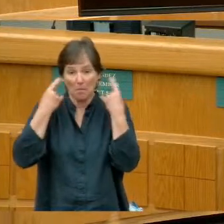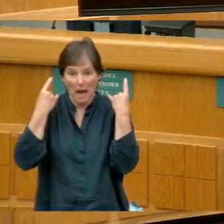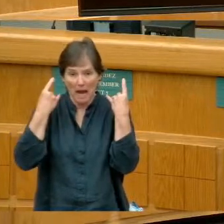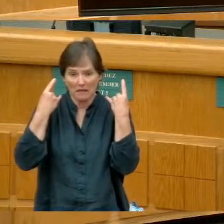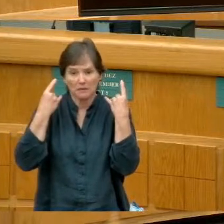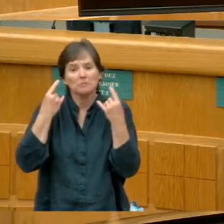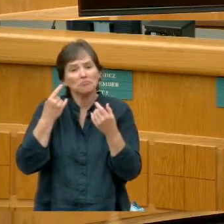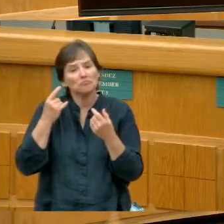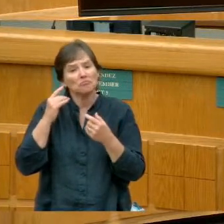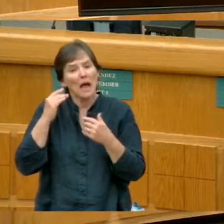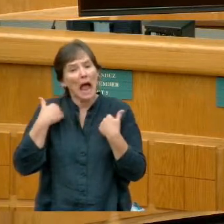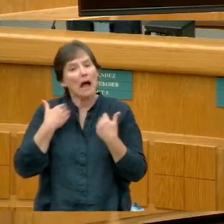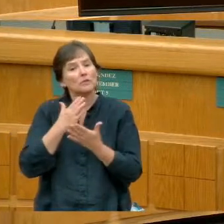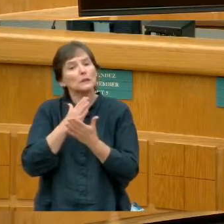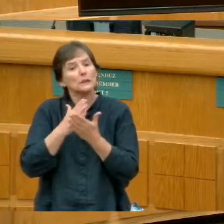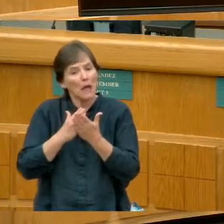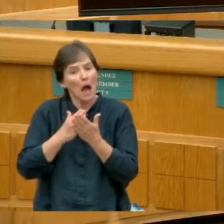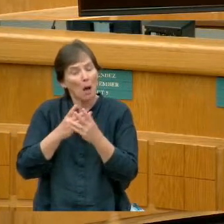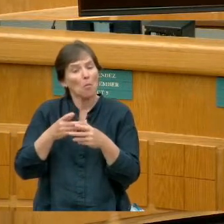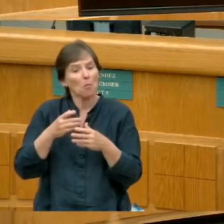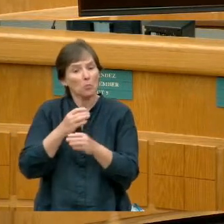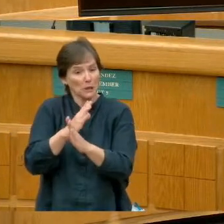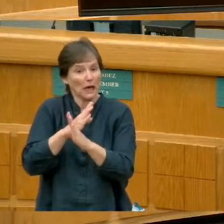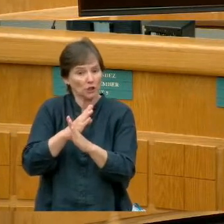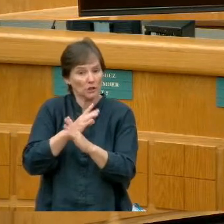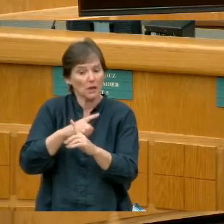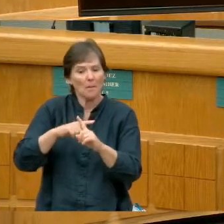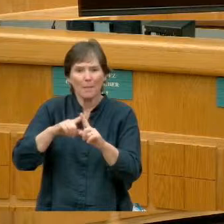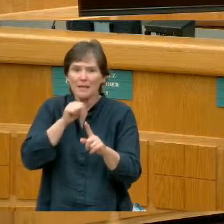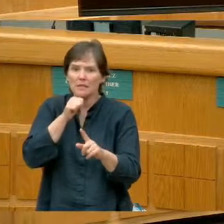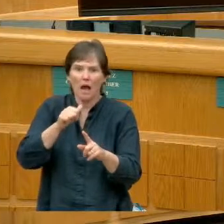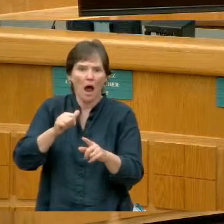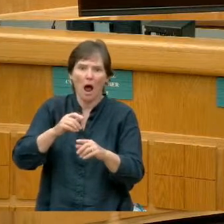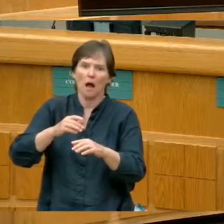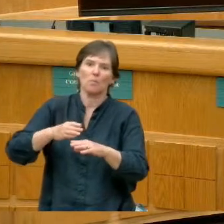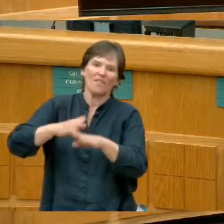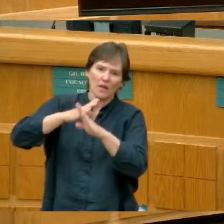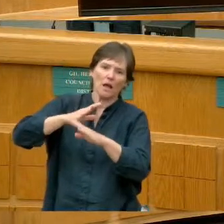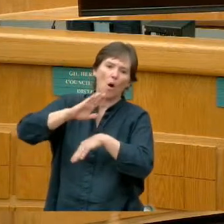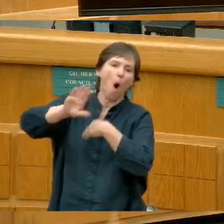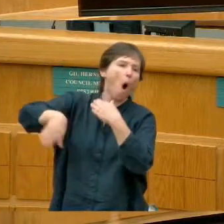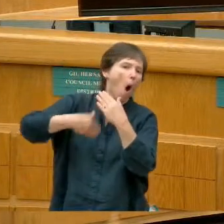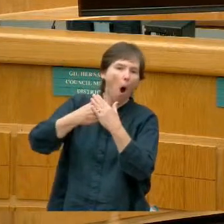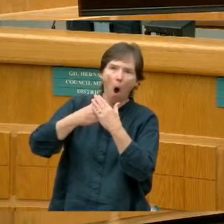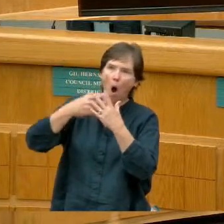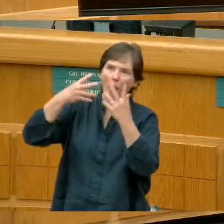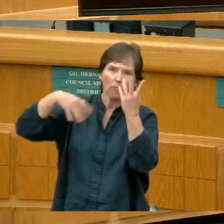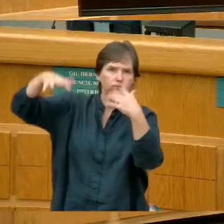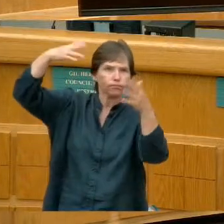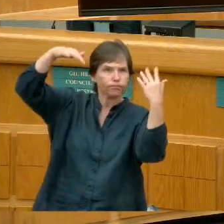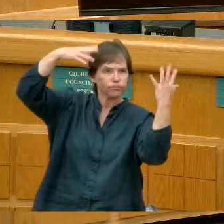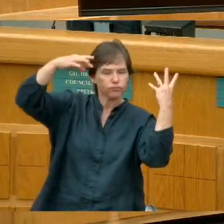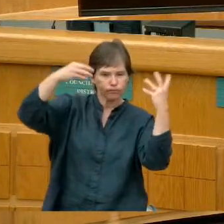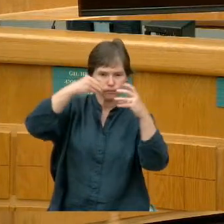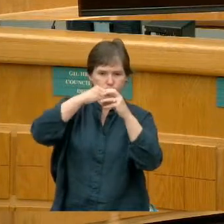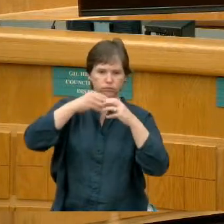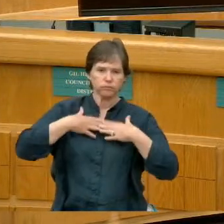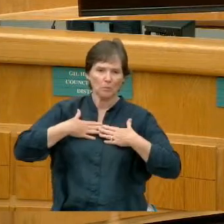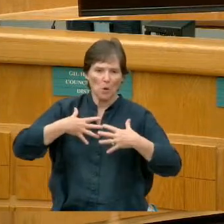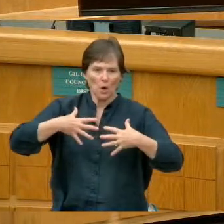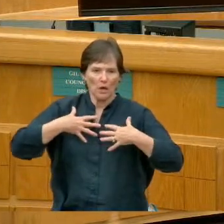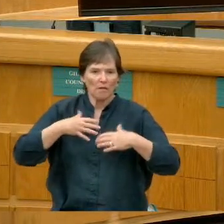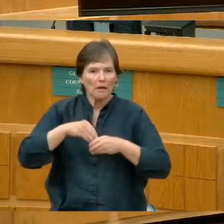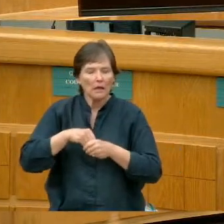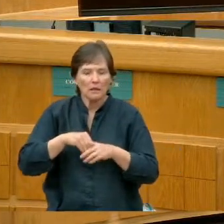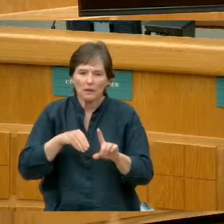foolproof. Therefore, if you accidentally get near someone who is also wearing a mask, as soon